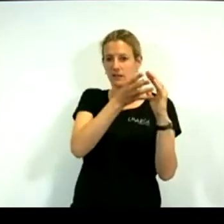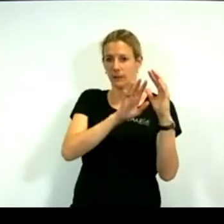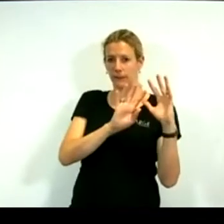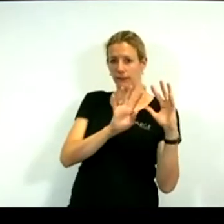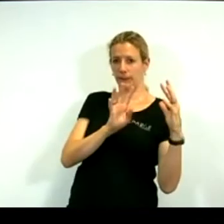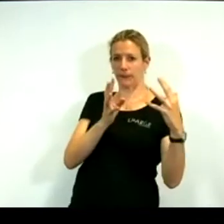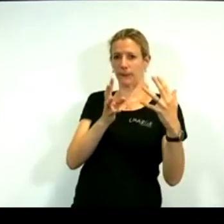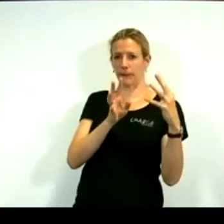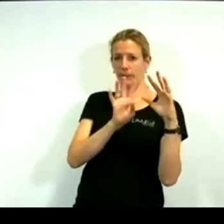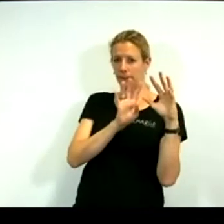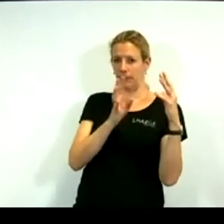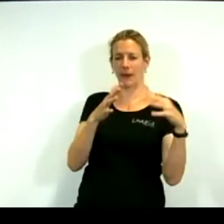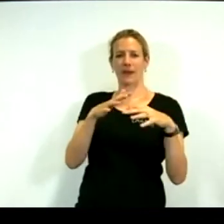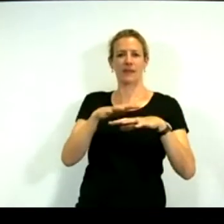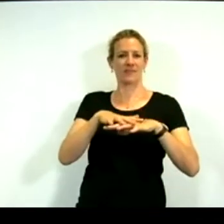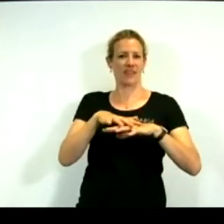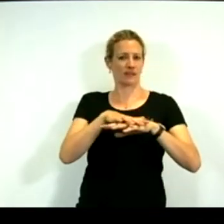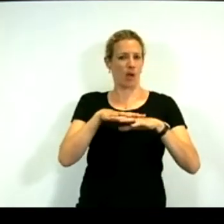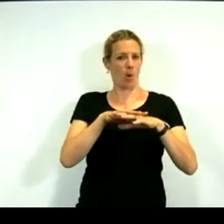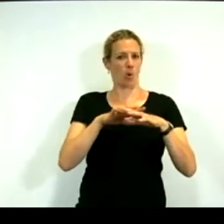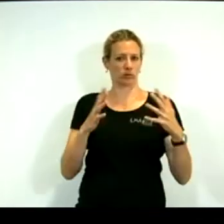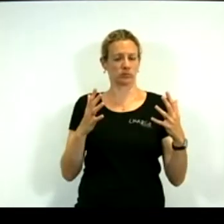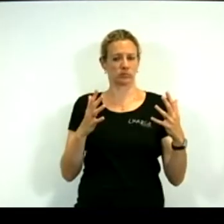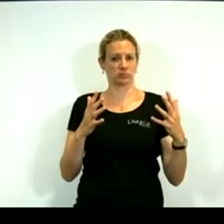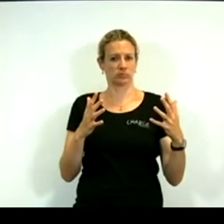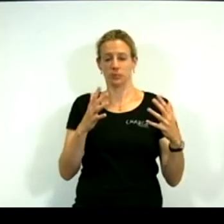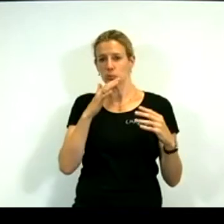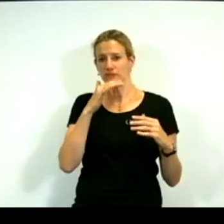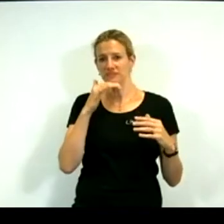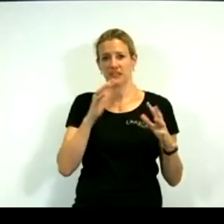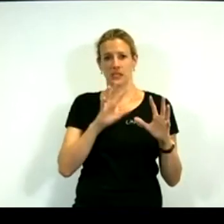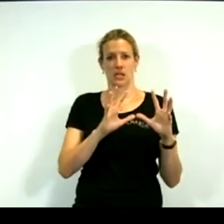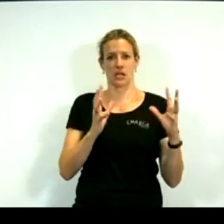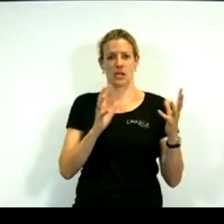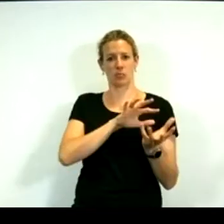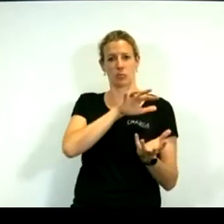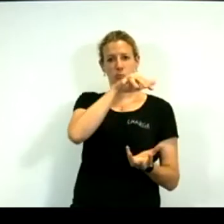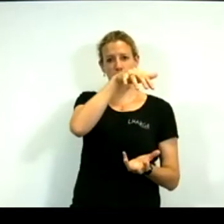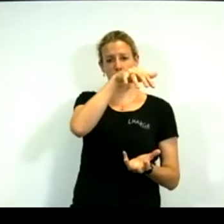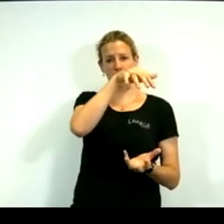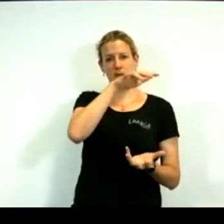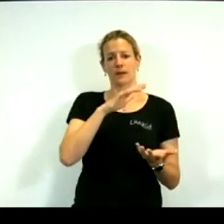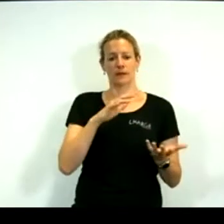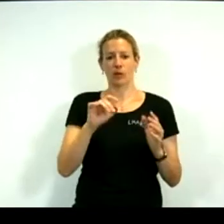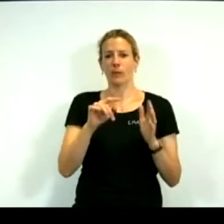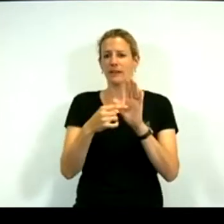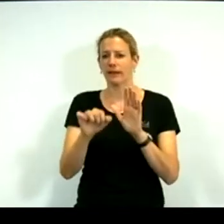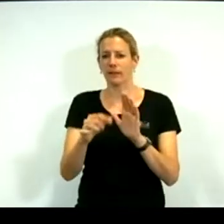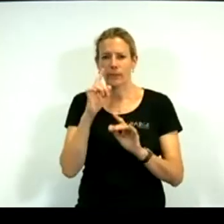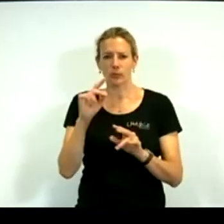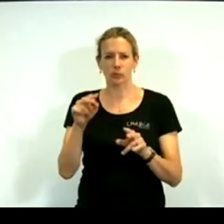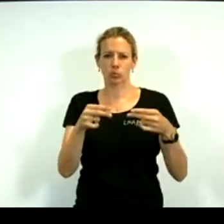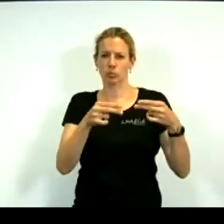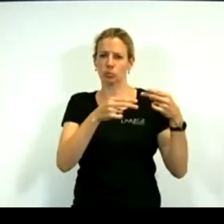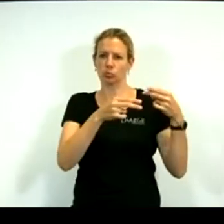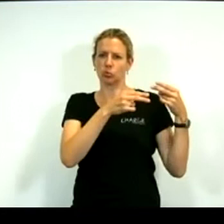So it's a very big area. If we go back to that picture with the 2 red and white eyes,